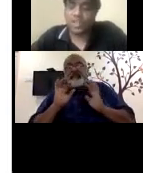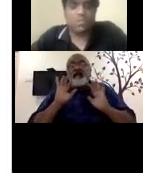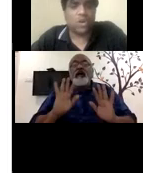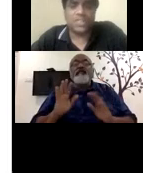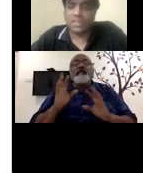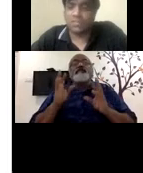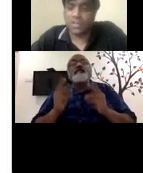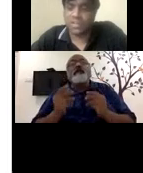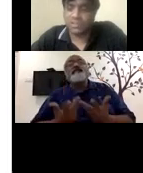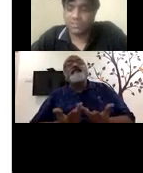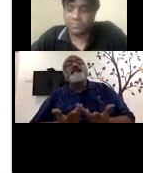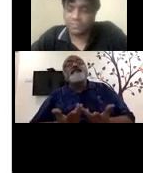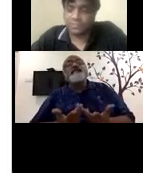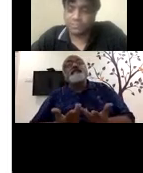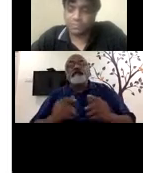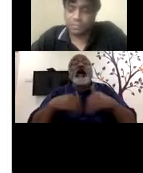could, what are the models that will work?